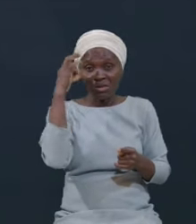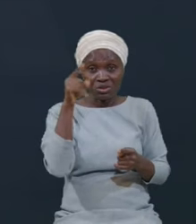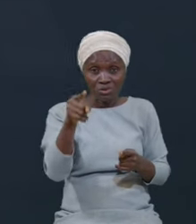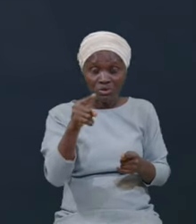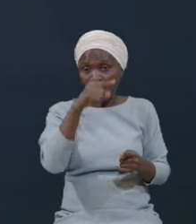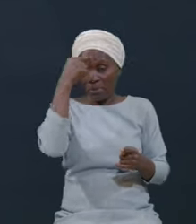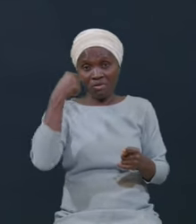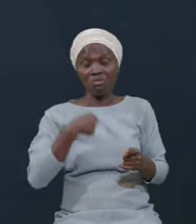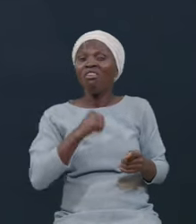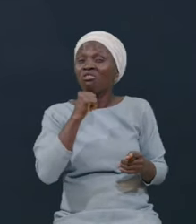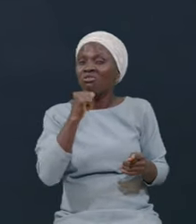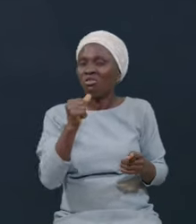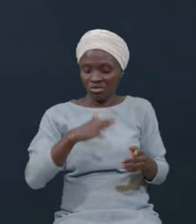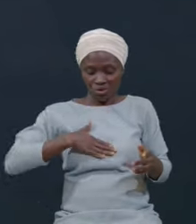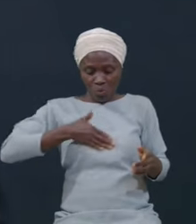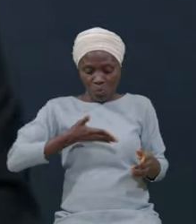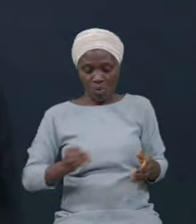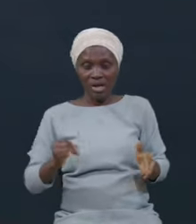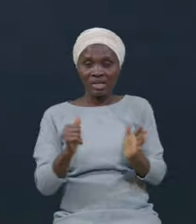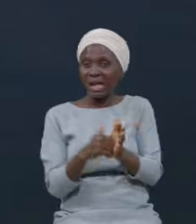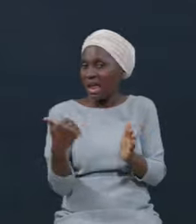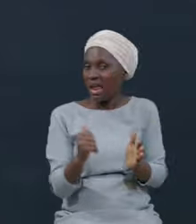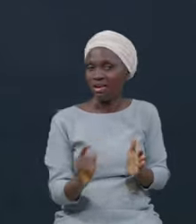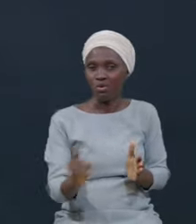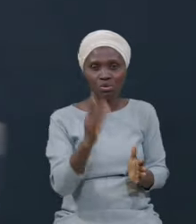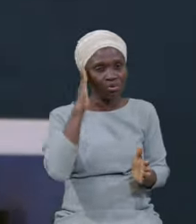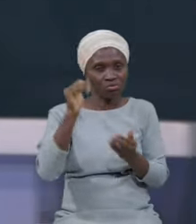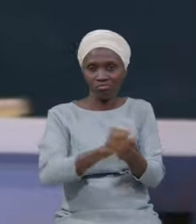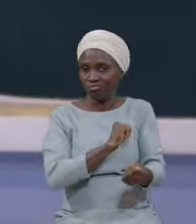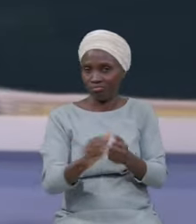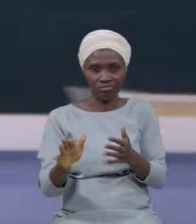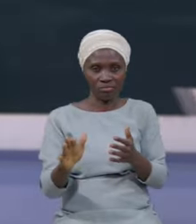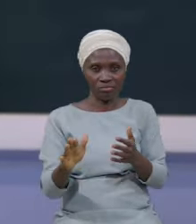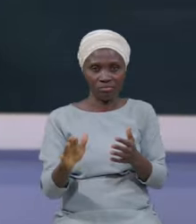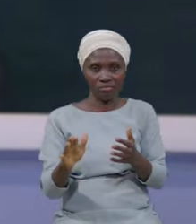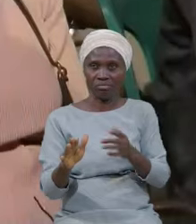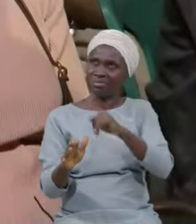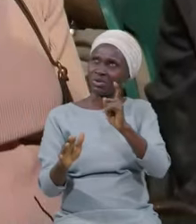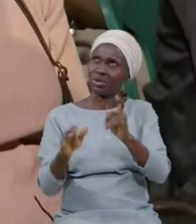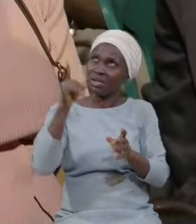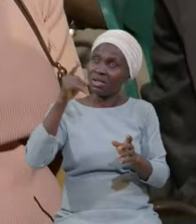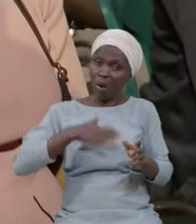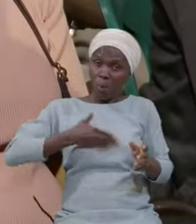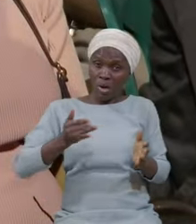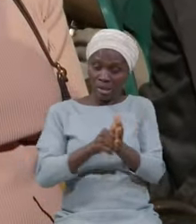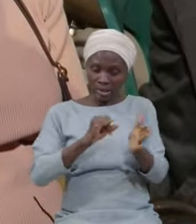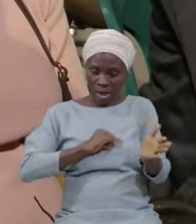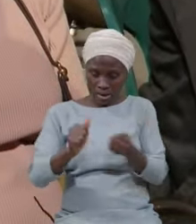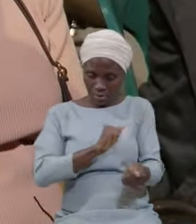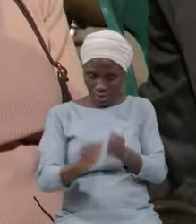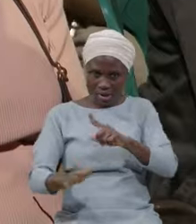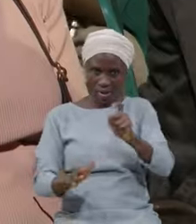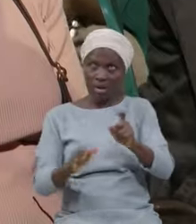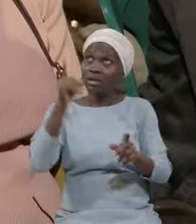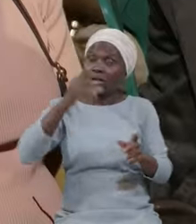any should perish. Is he willing that I perish? Is he willing that you perish?